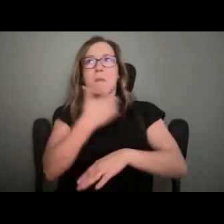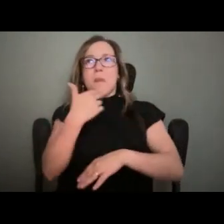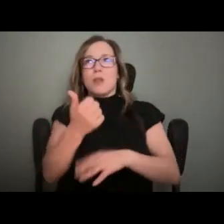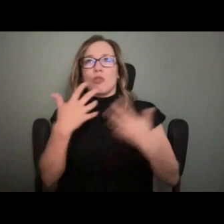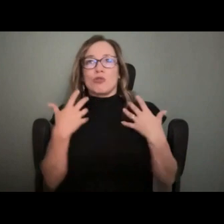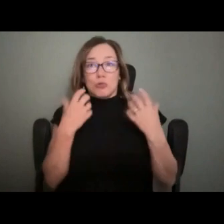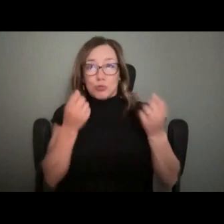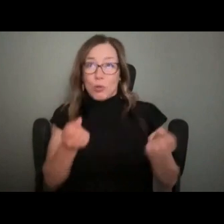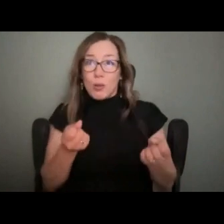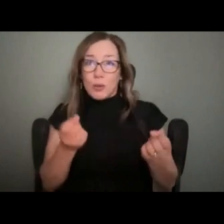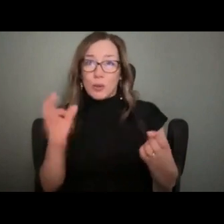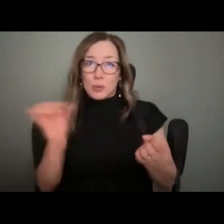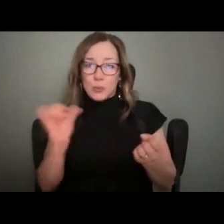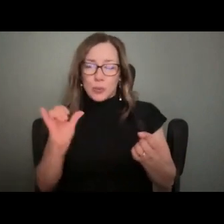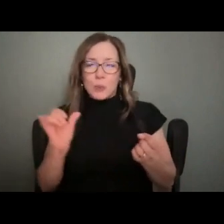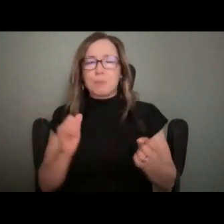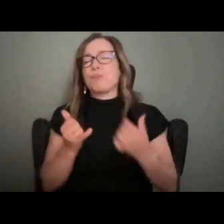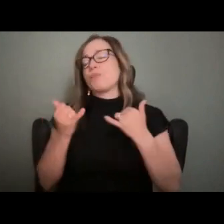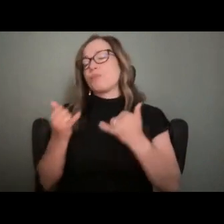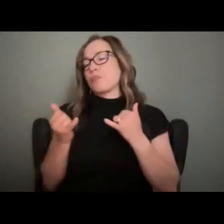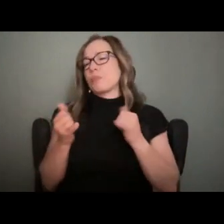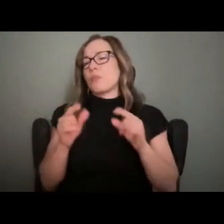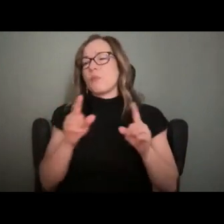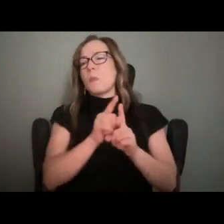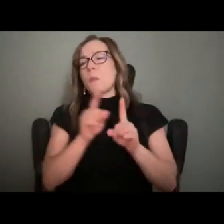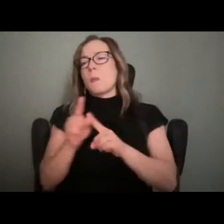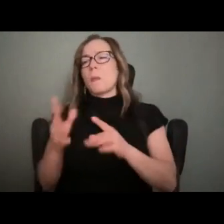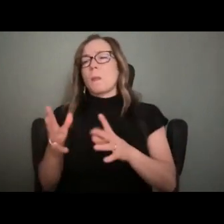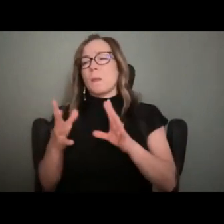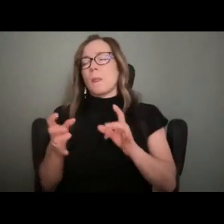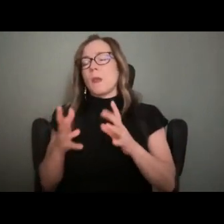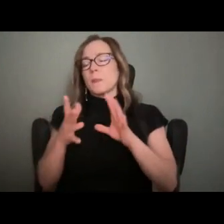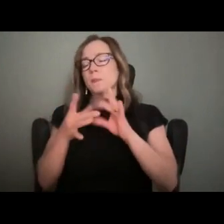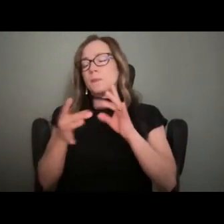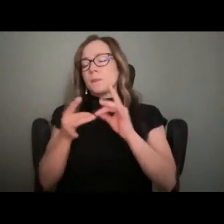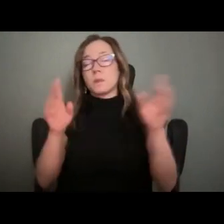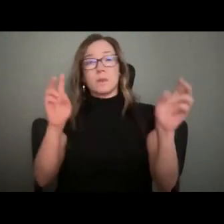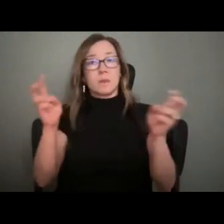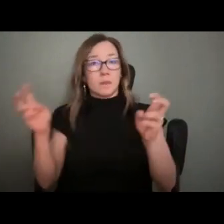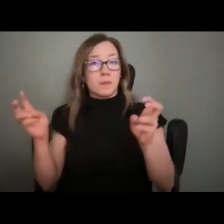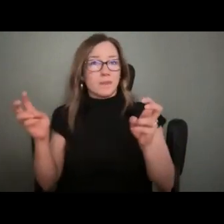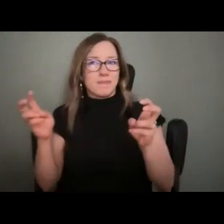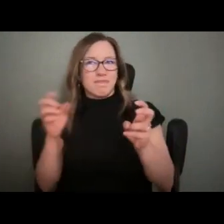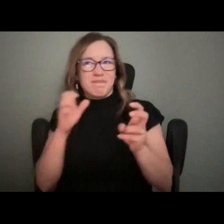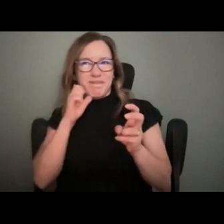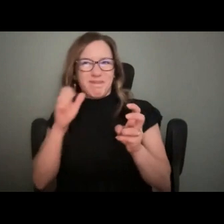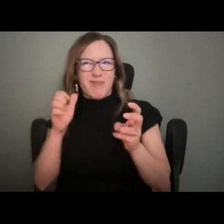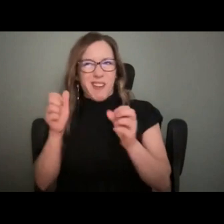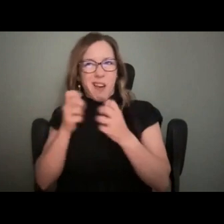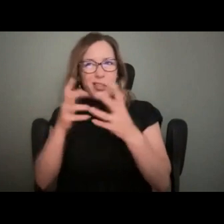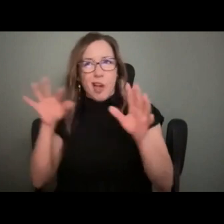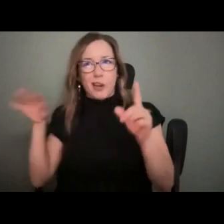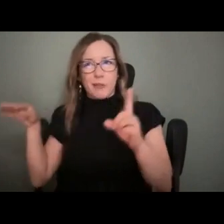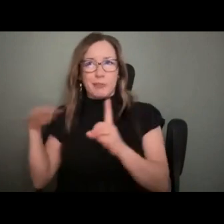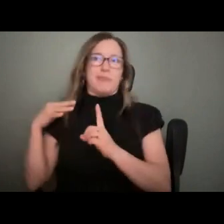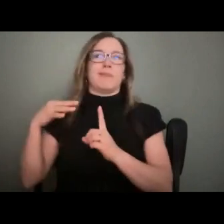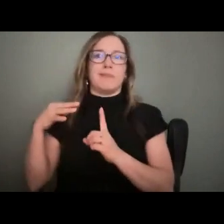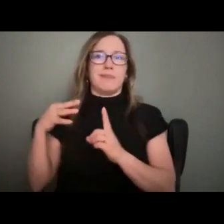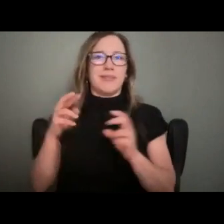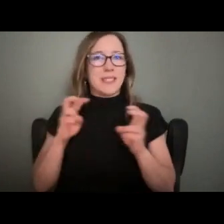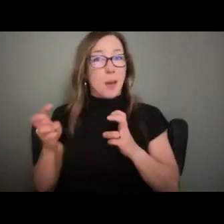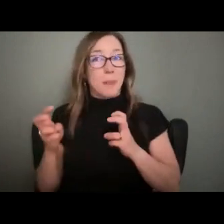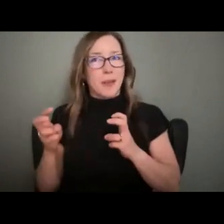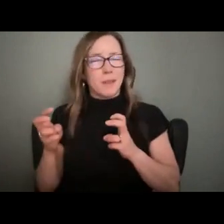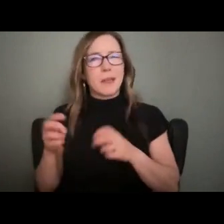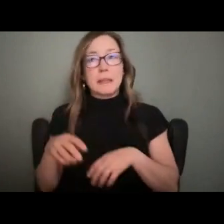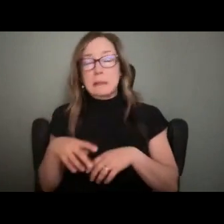stronger. Today, I also want to talk about a topic that does not get as much attention as it should. And that's the